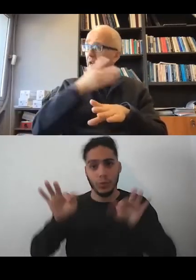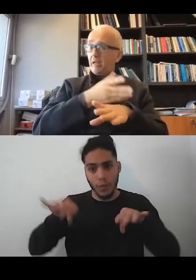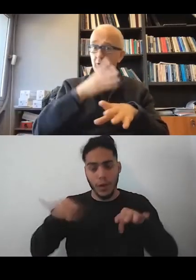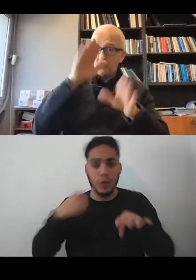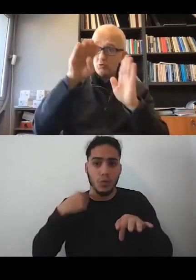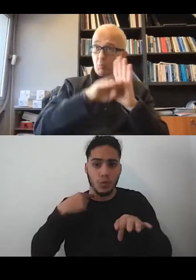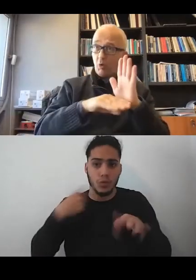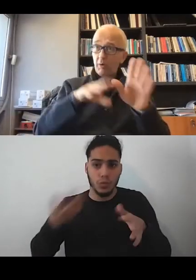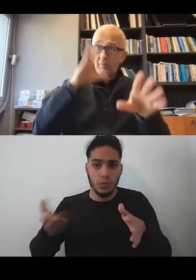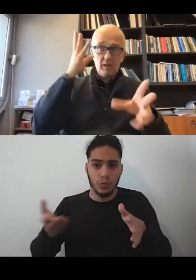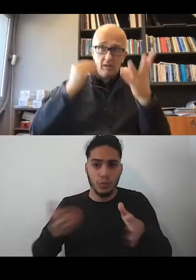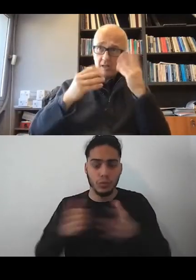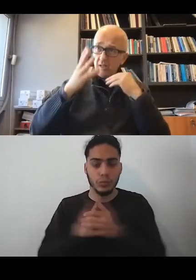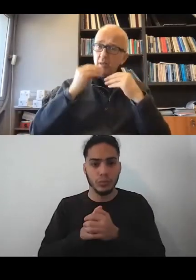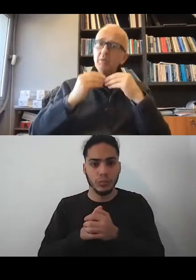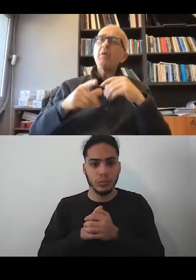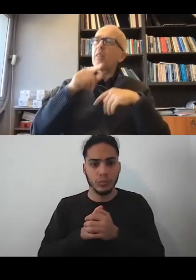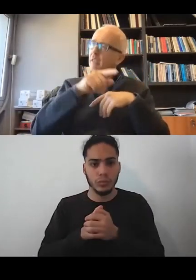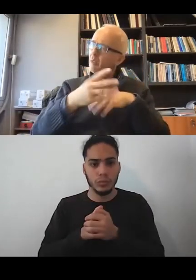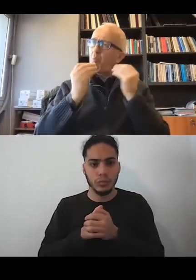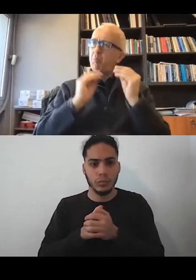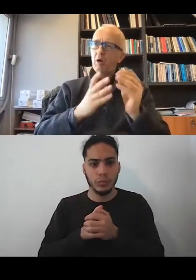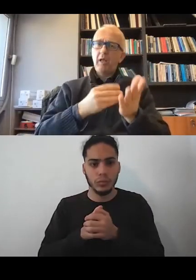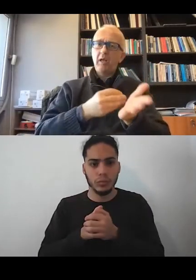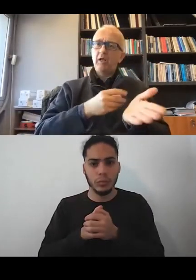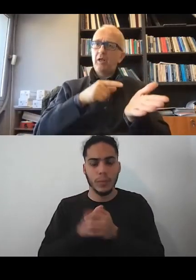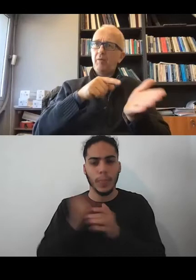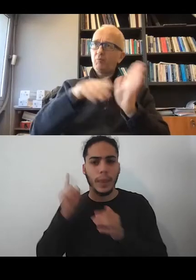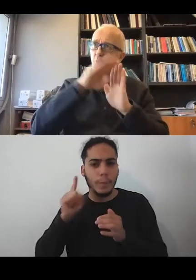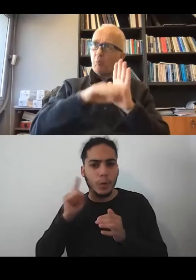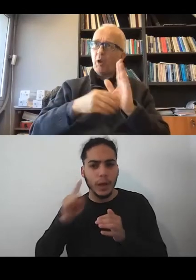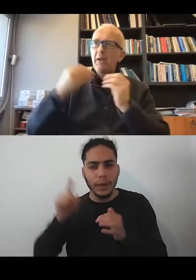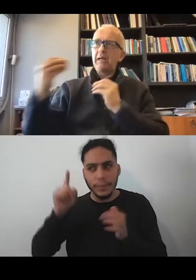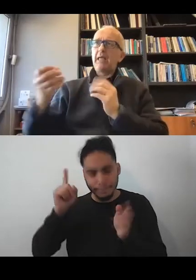gave the training. And it's important to keep in mind that